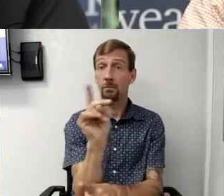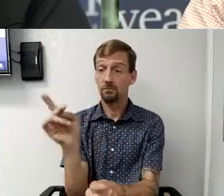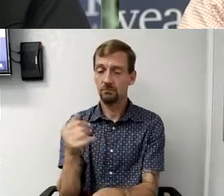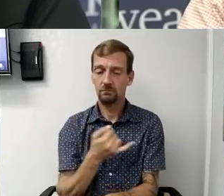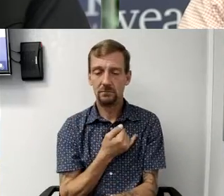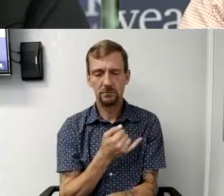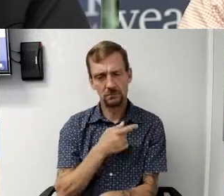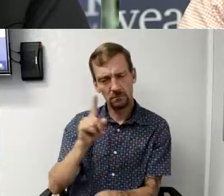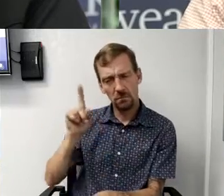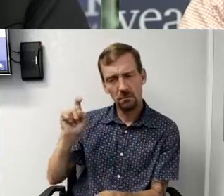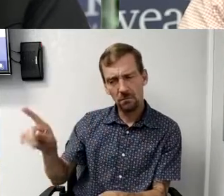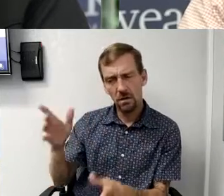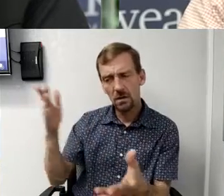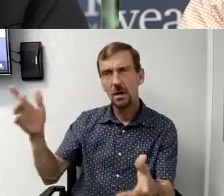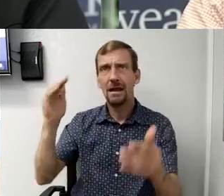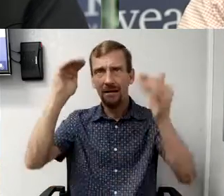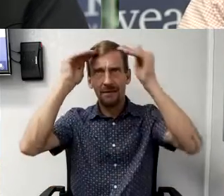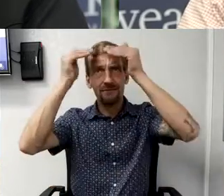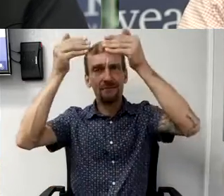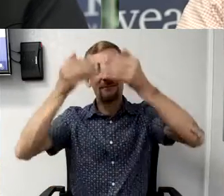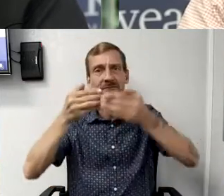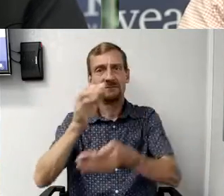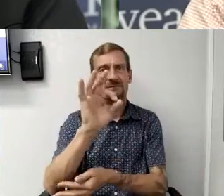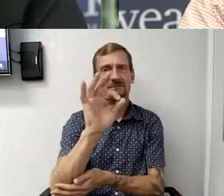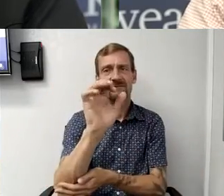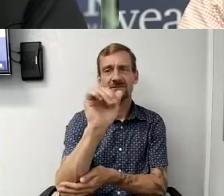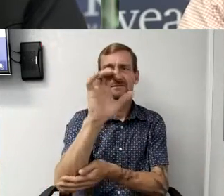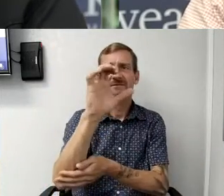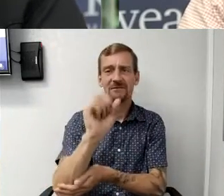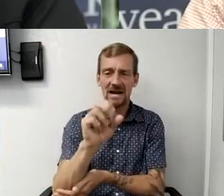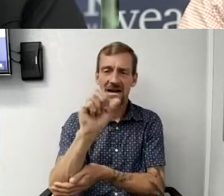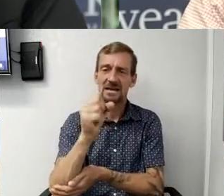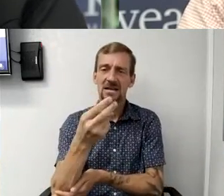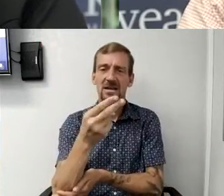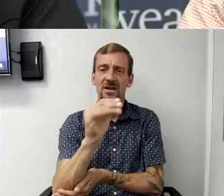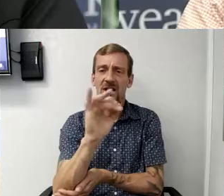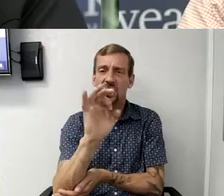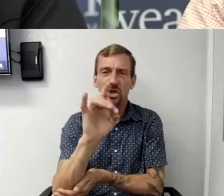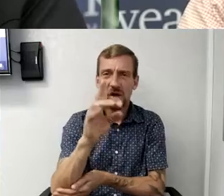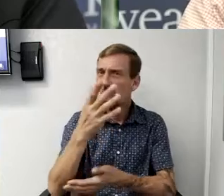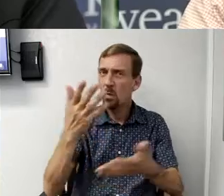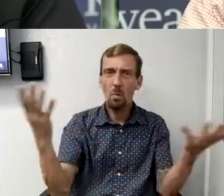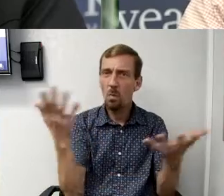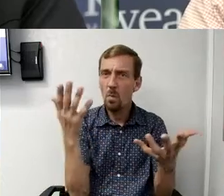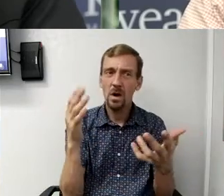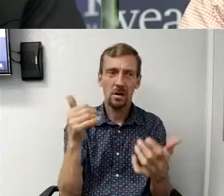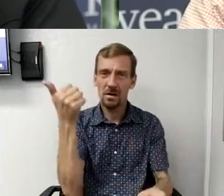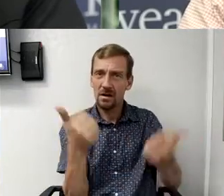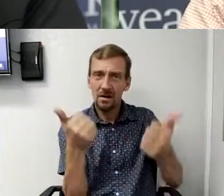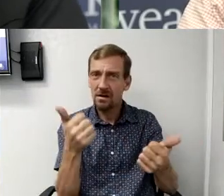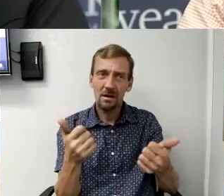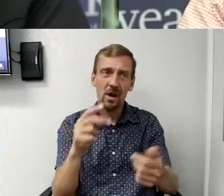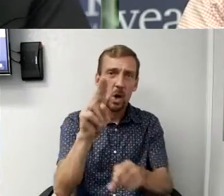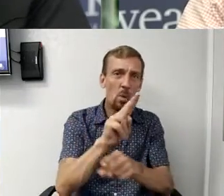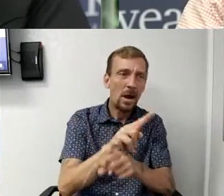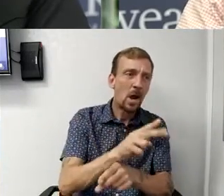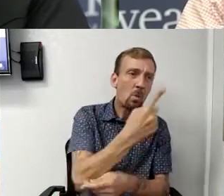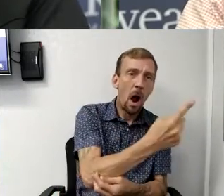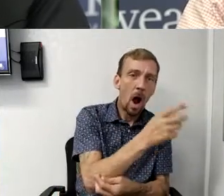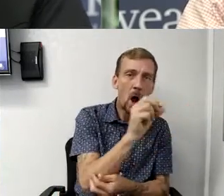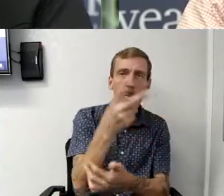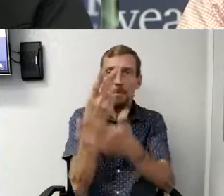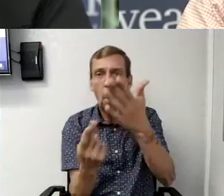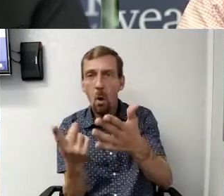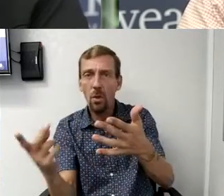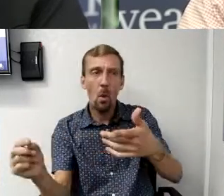about face shields, when to wear a mask, when to wear a face shield, and when can you wear a face shield and not a mask? Can you clear up